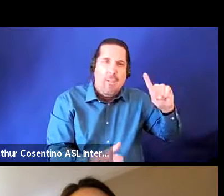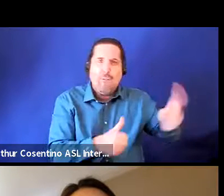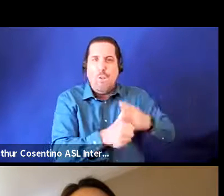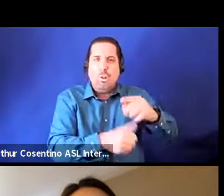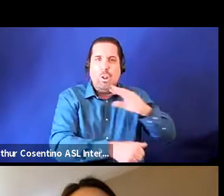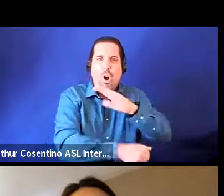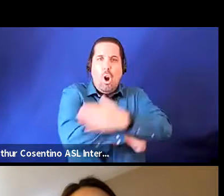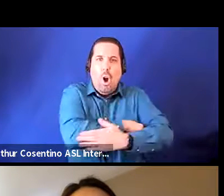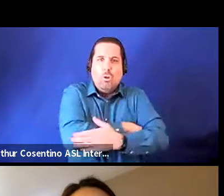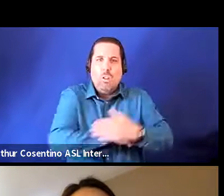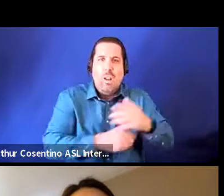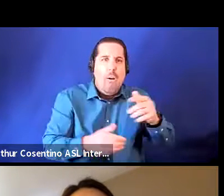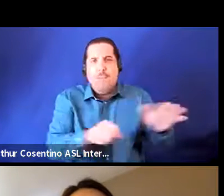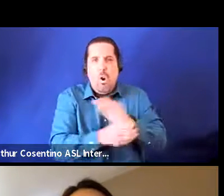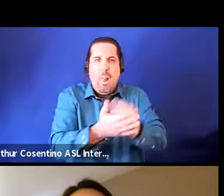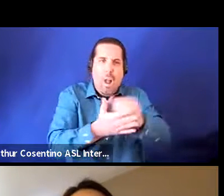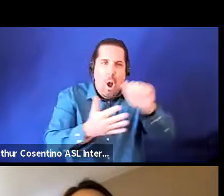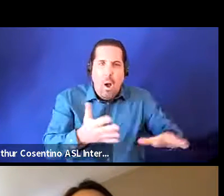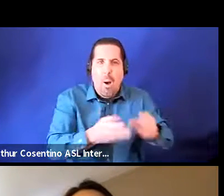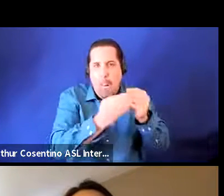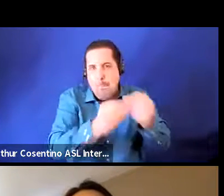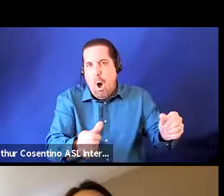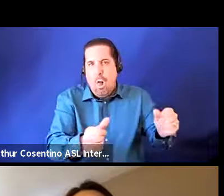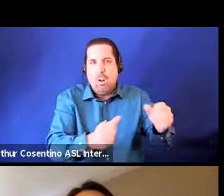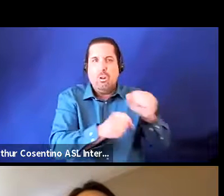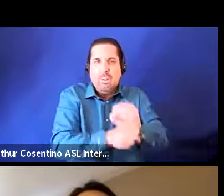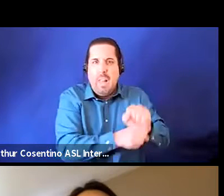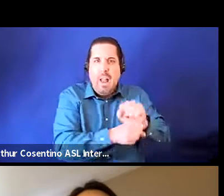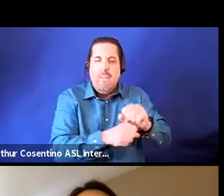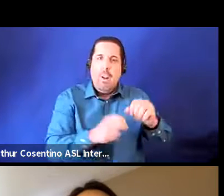abolish slavery in the quote unquote modern world.